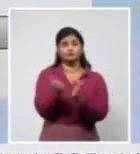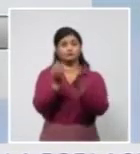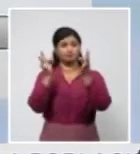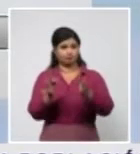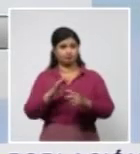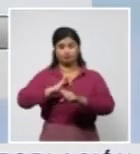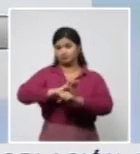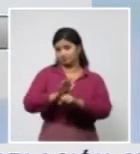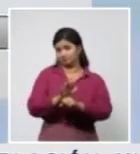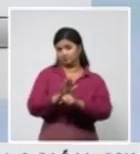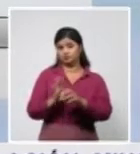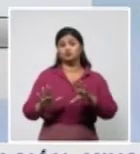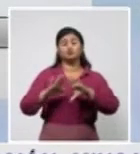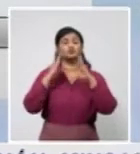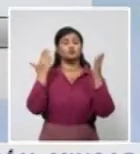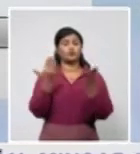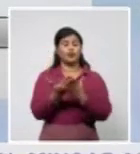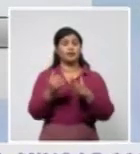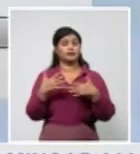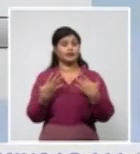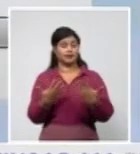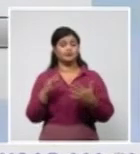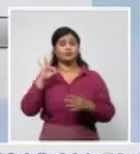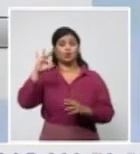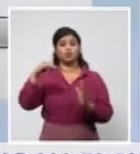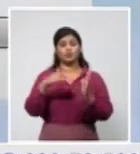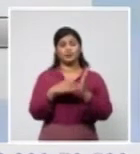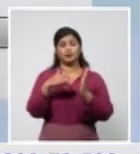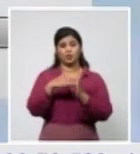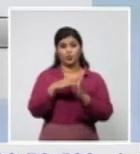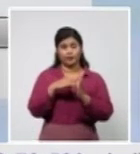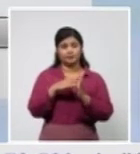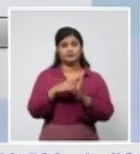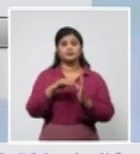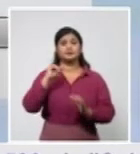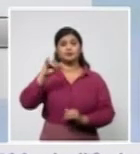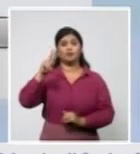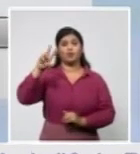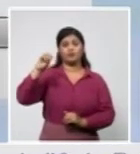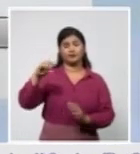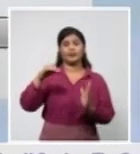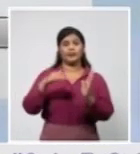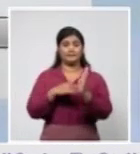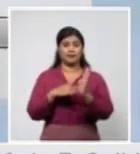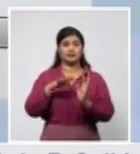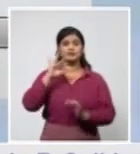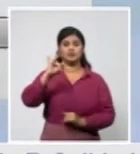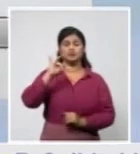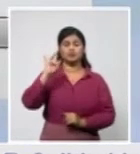3,775 people died of the virus in the region, for a total of